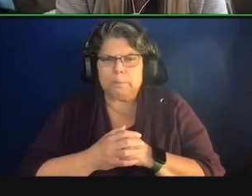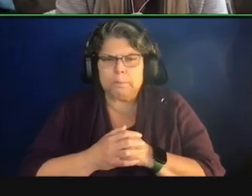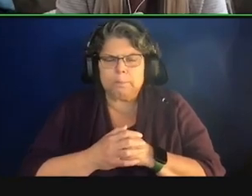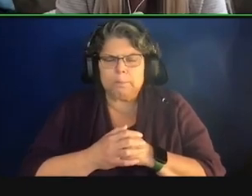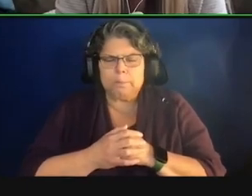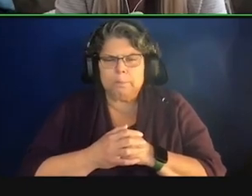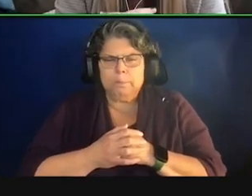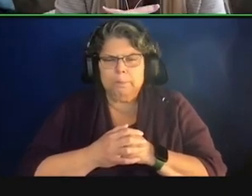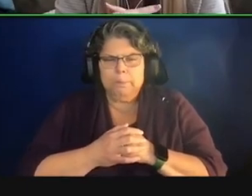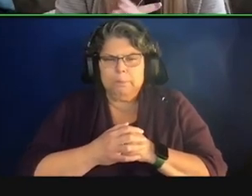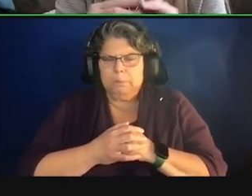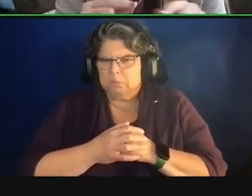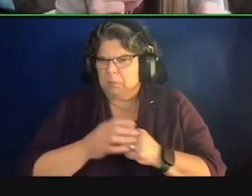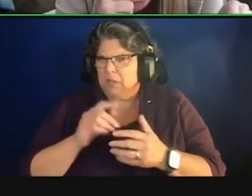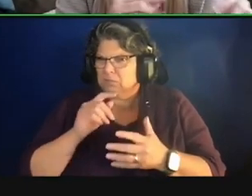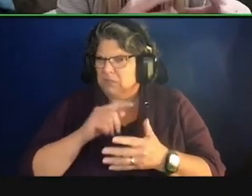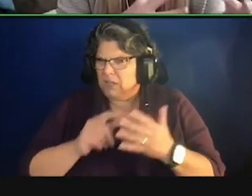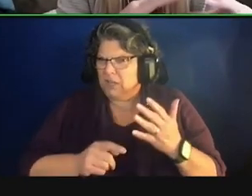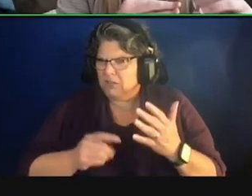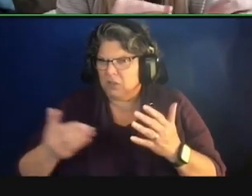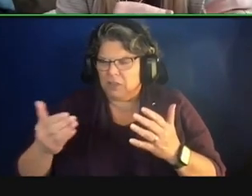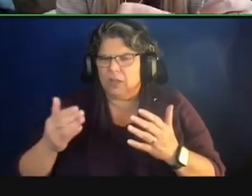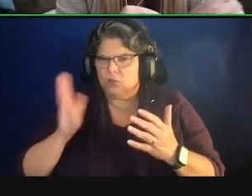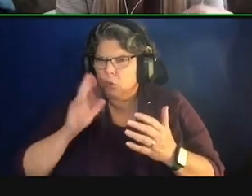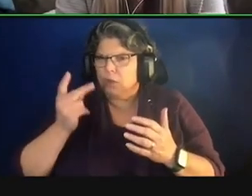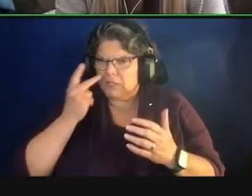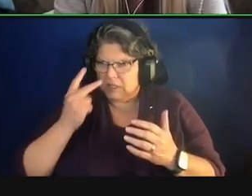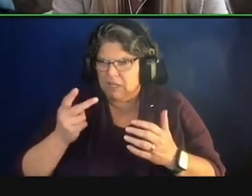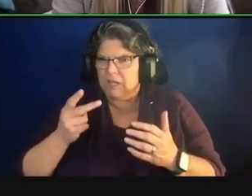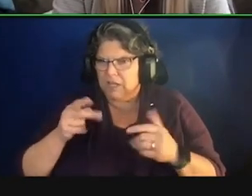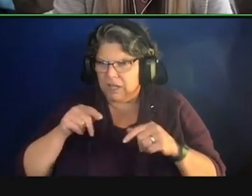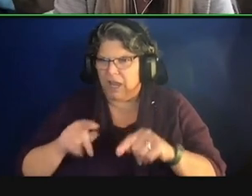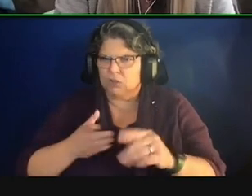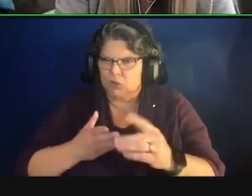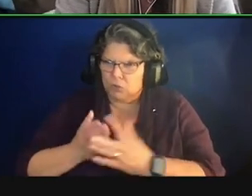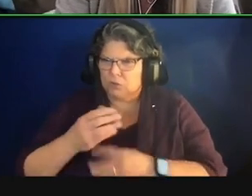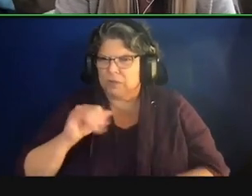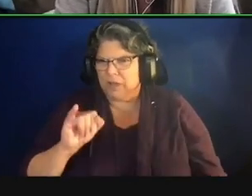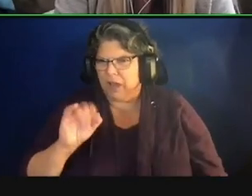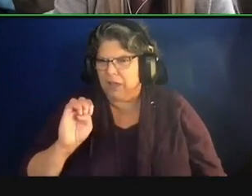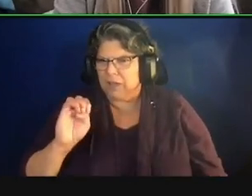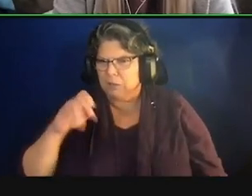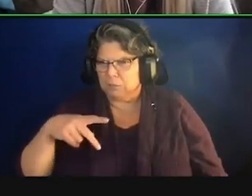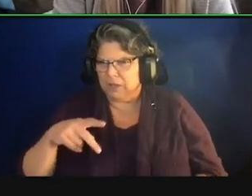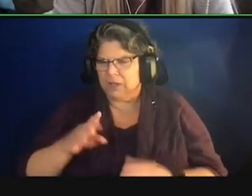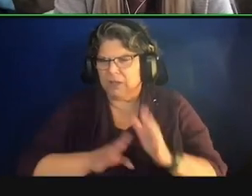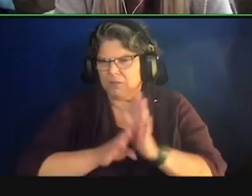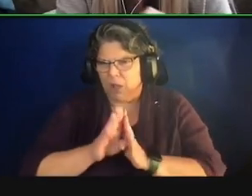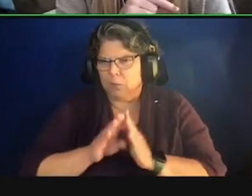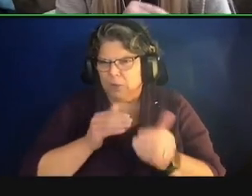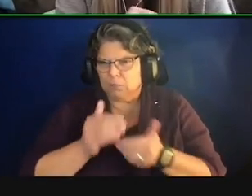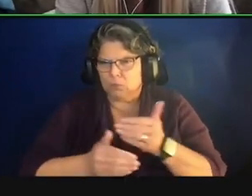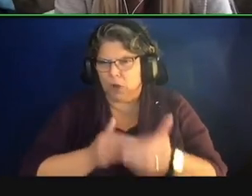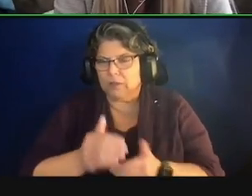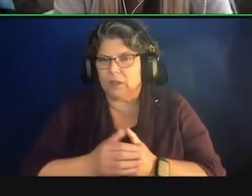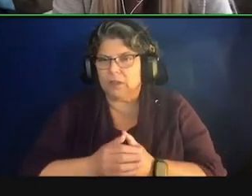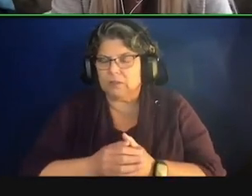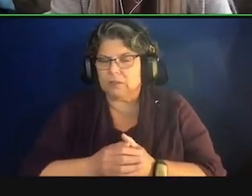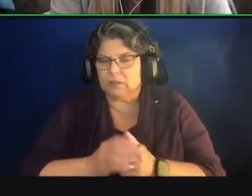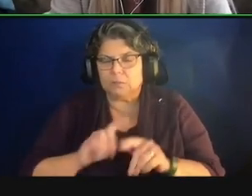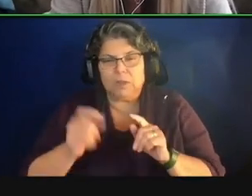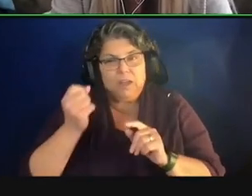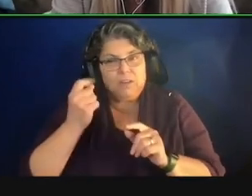So, these are things that you're going to see as you're going through the IEP development process. But again, all of this needs to